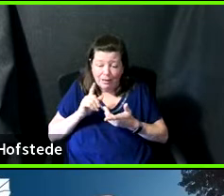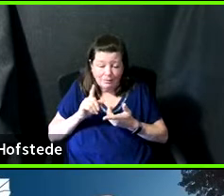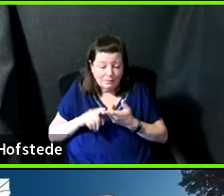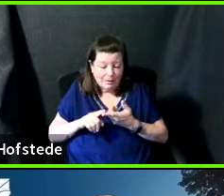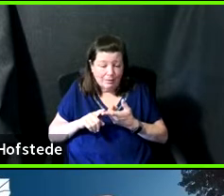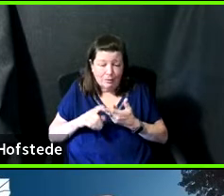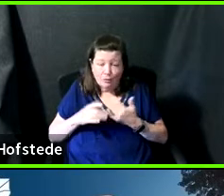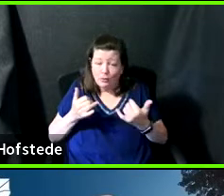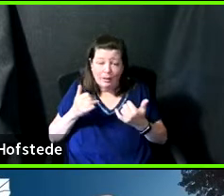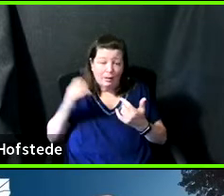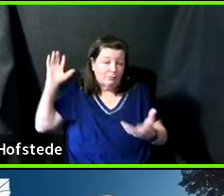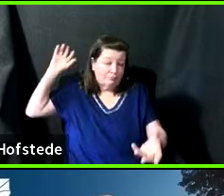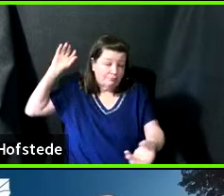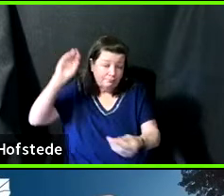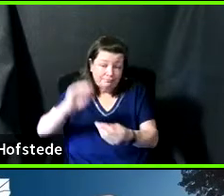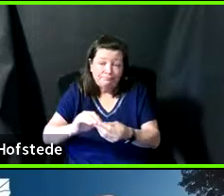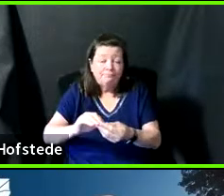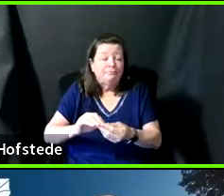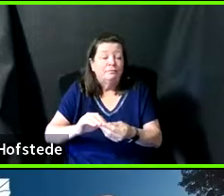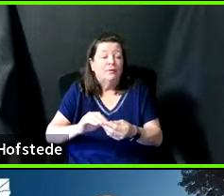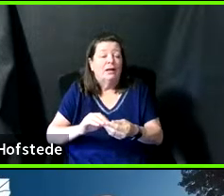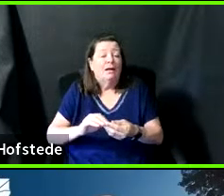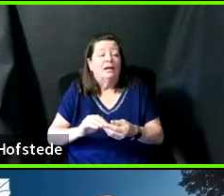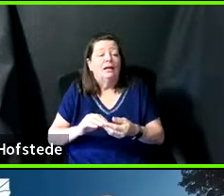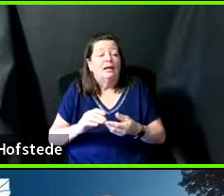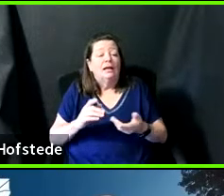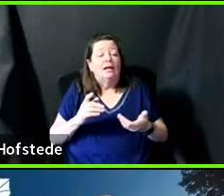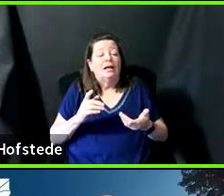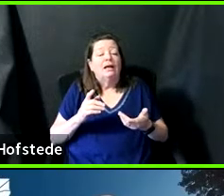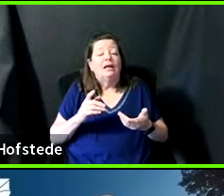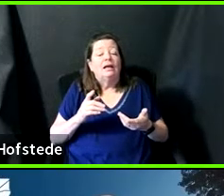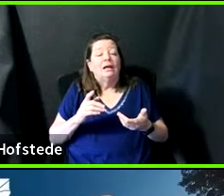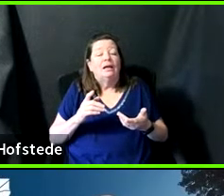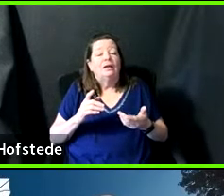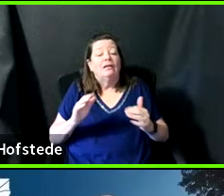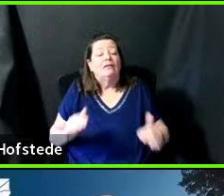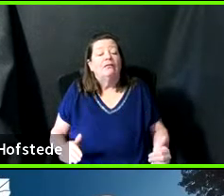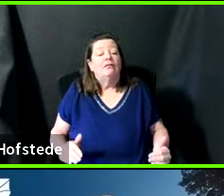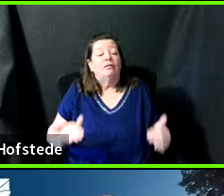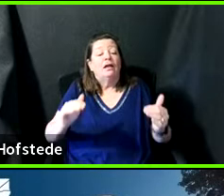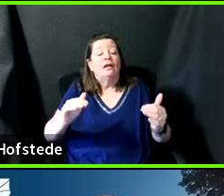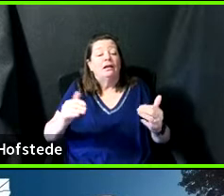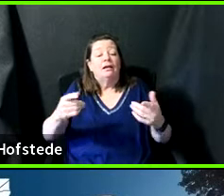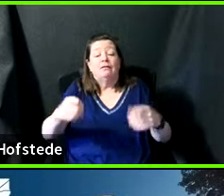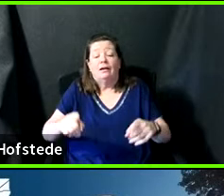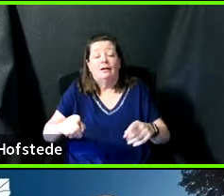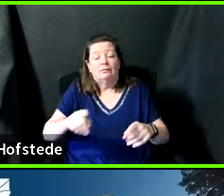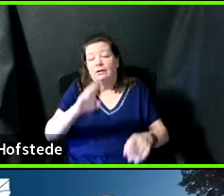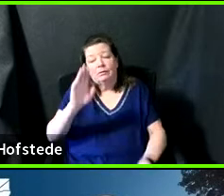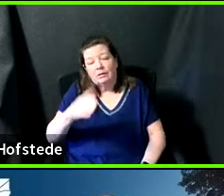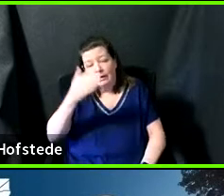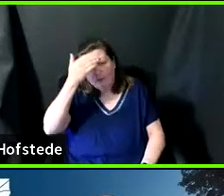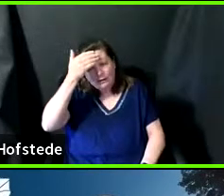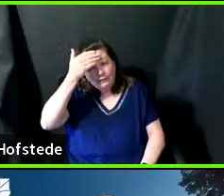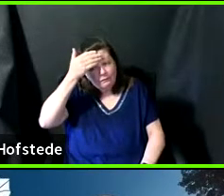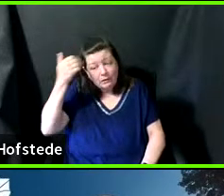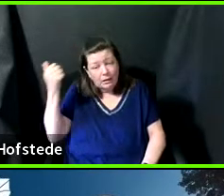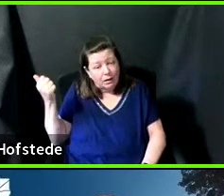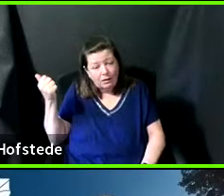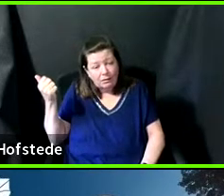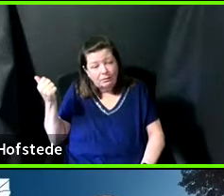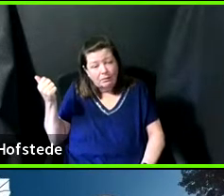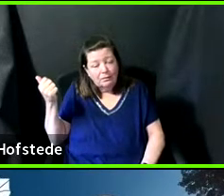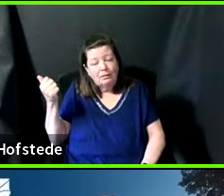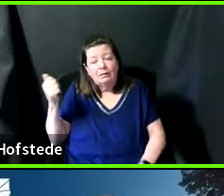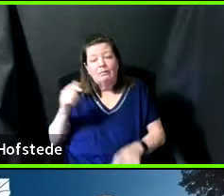it's an event that I will never forget. But I